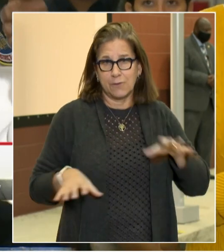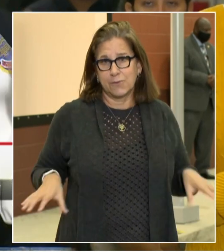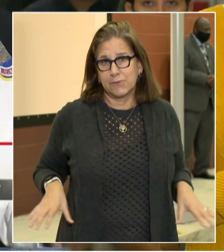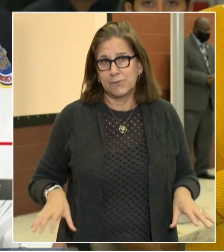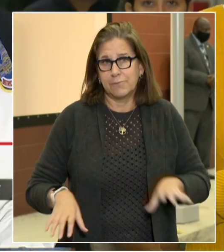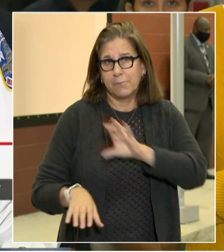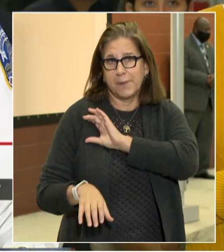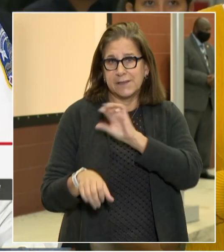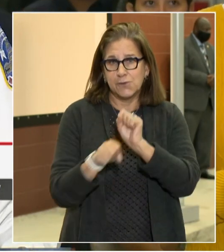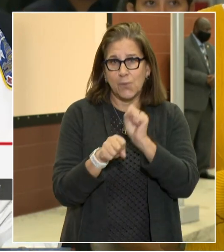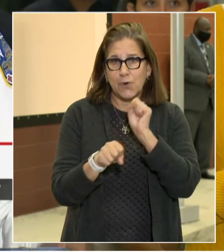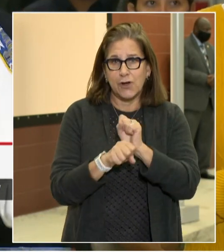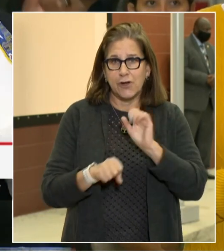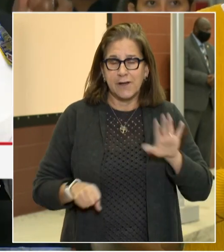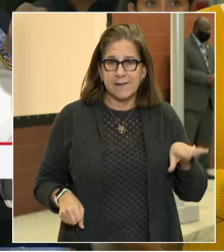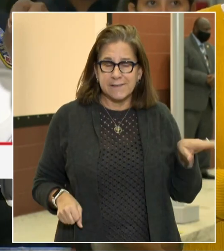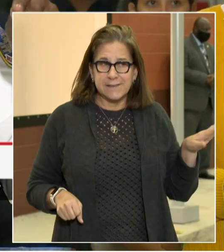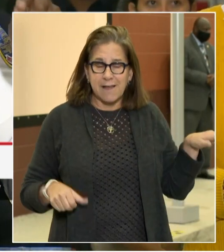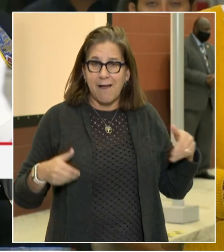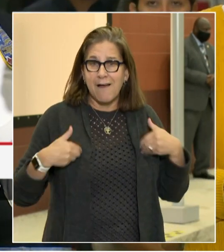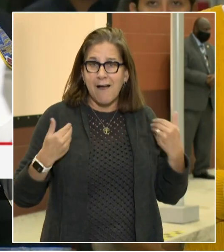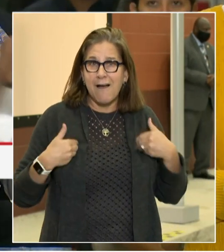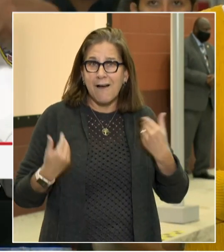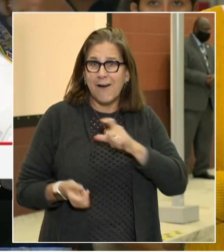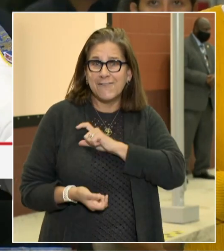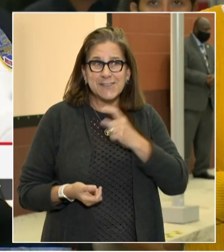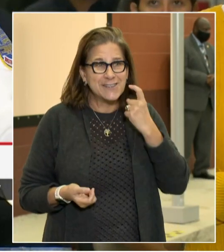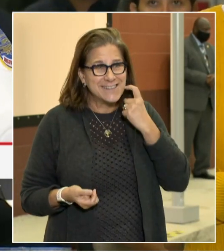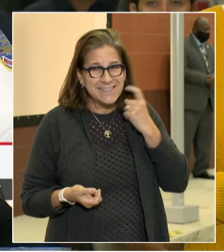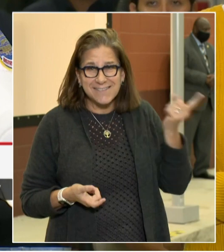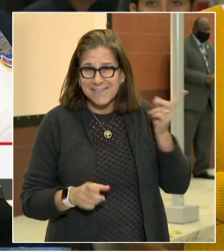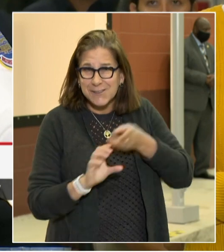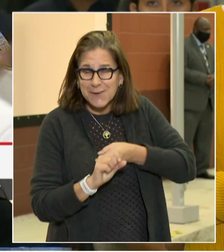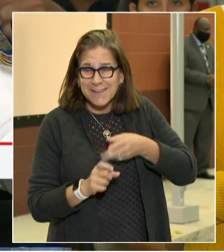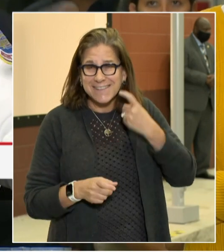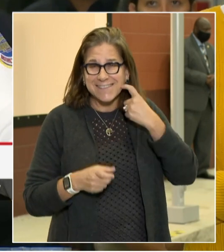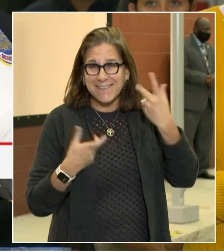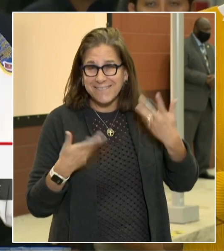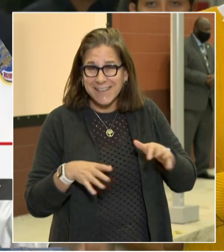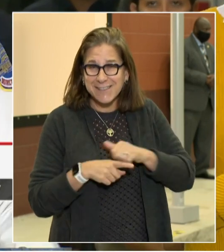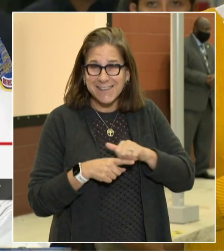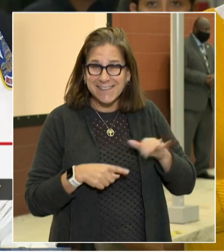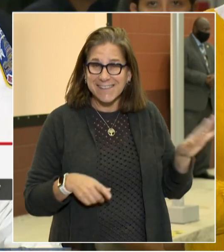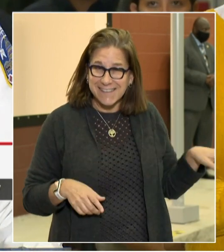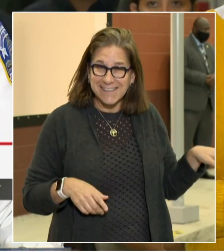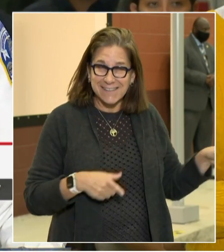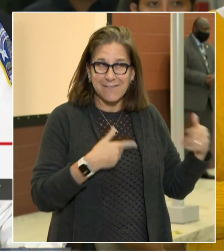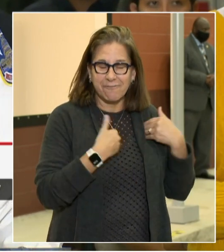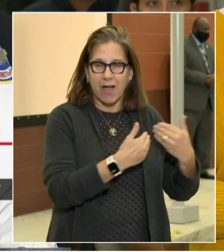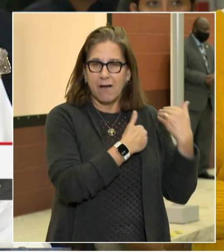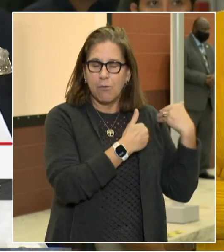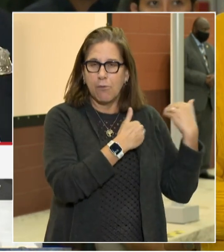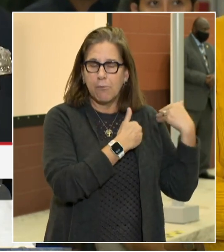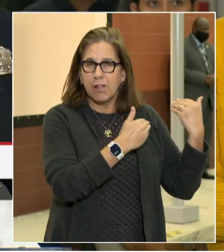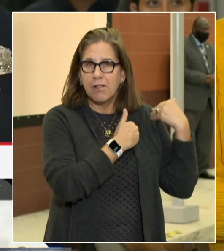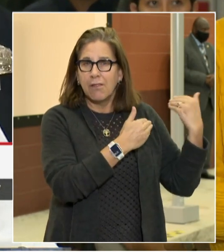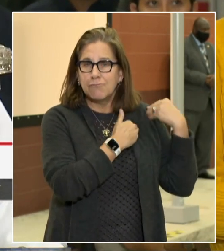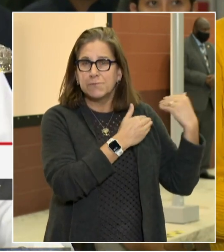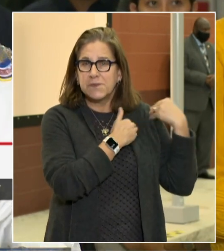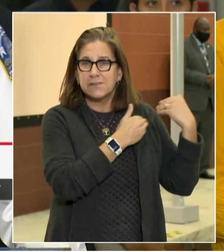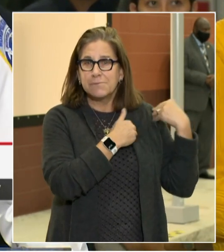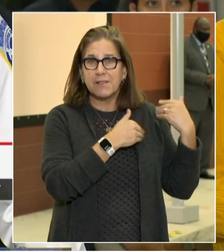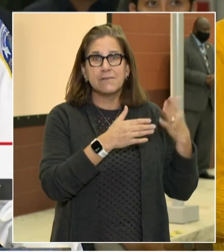have a responsibility to intervene, we want to demonstrate to them how they should intervene to have a successful outcome. And then can I just ask